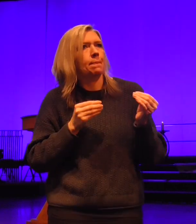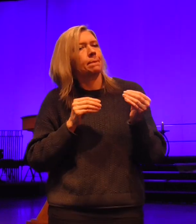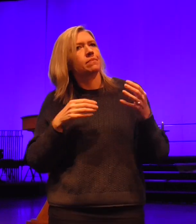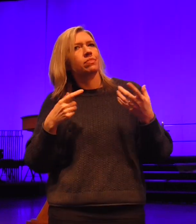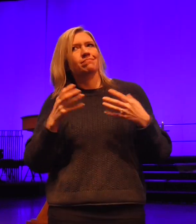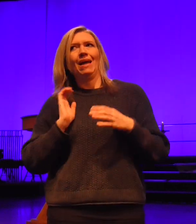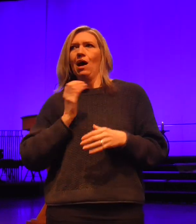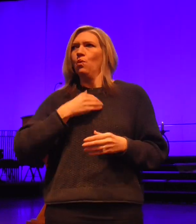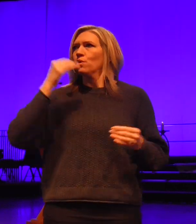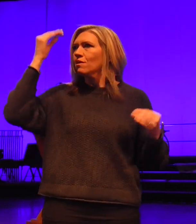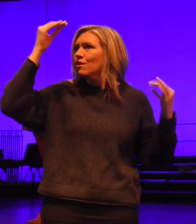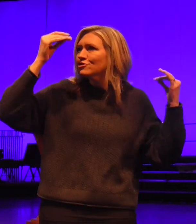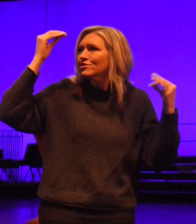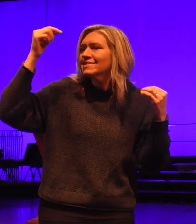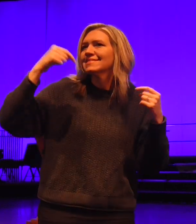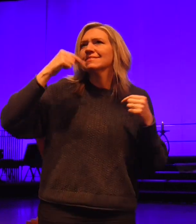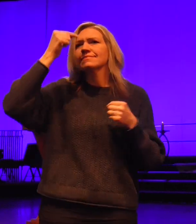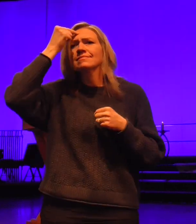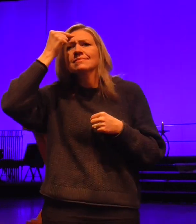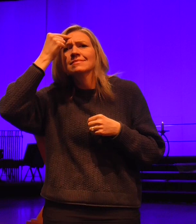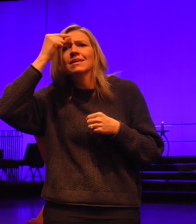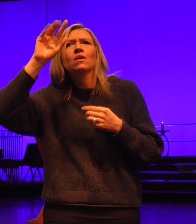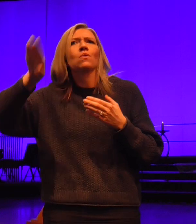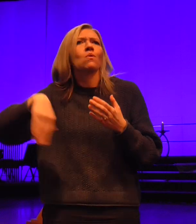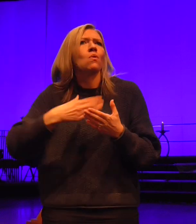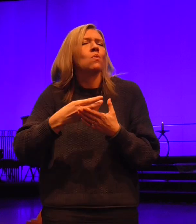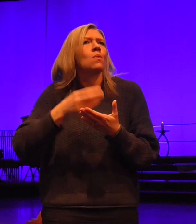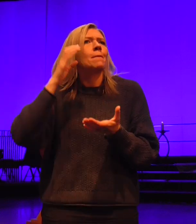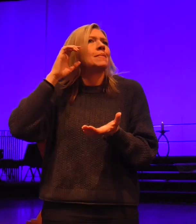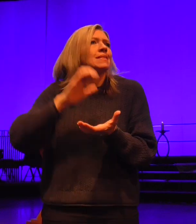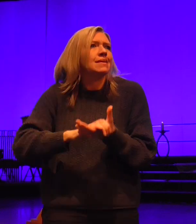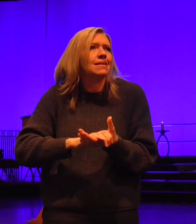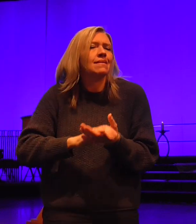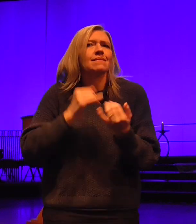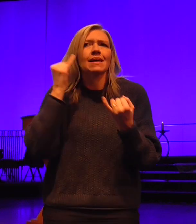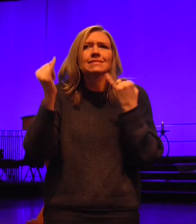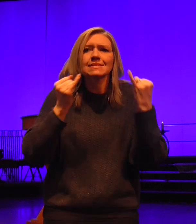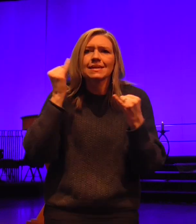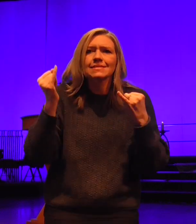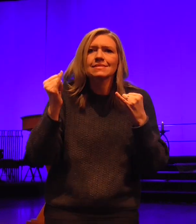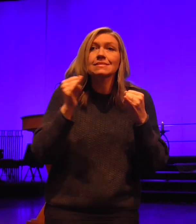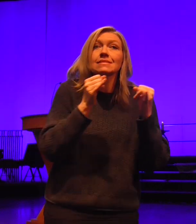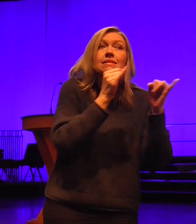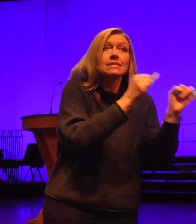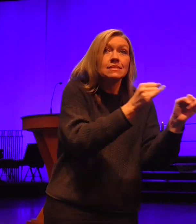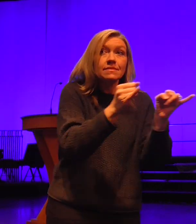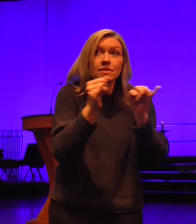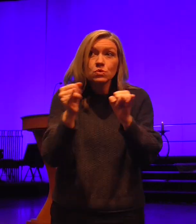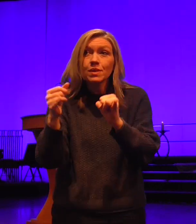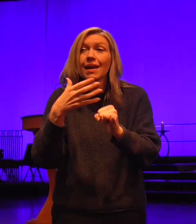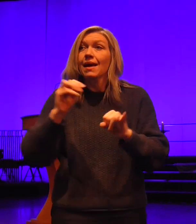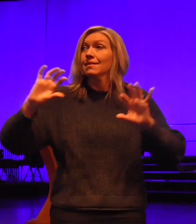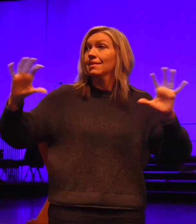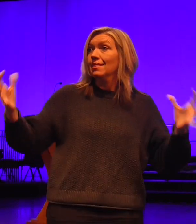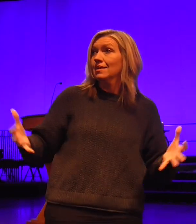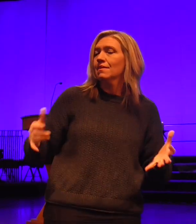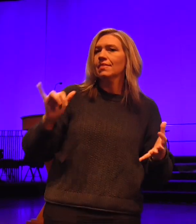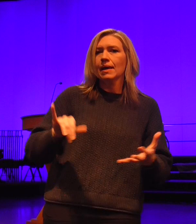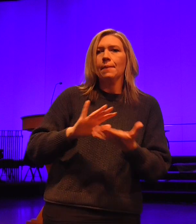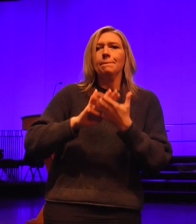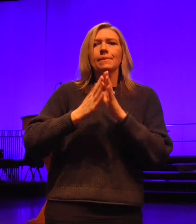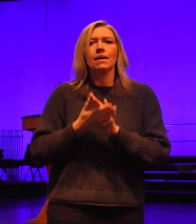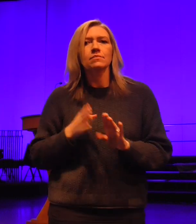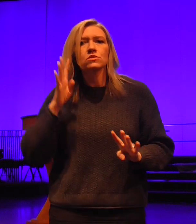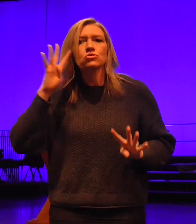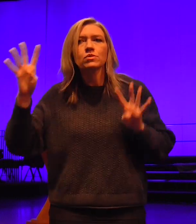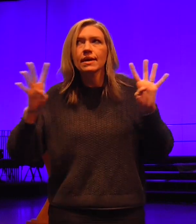consciousness, which is our whole seat of belief and ideas, individually, collectively, becomes the creative